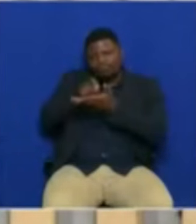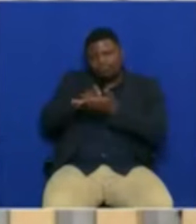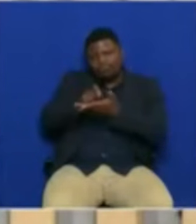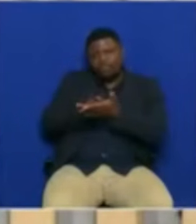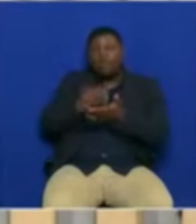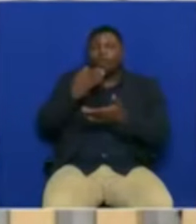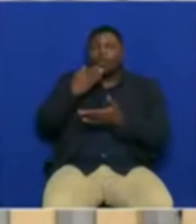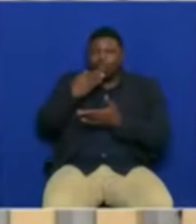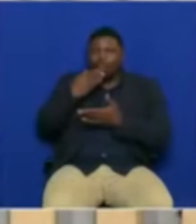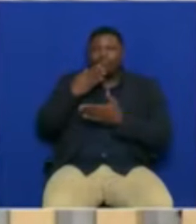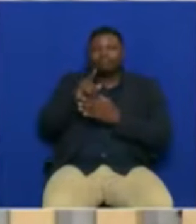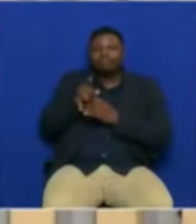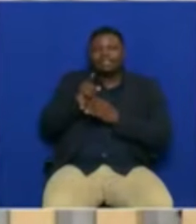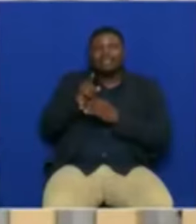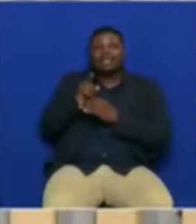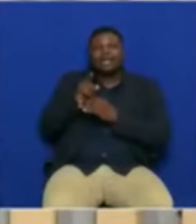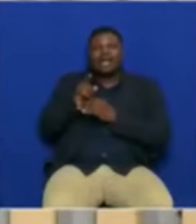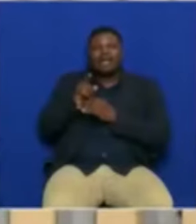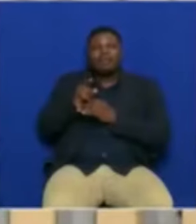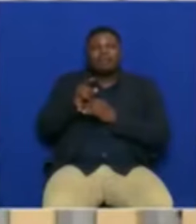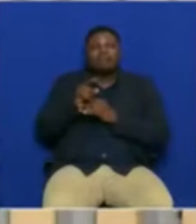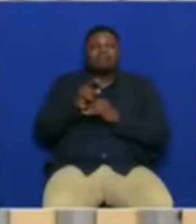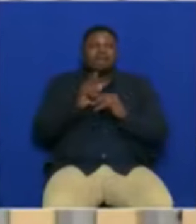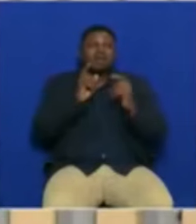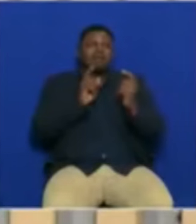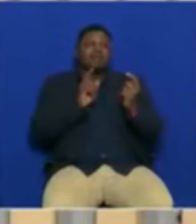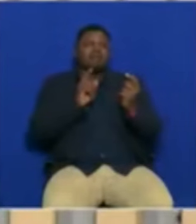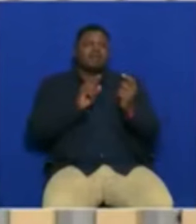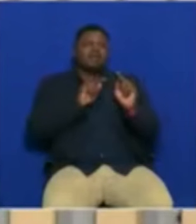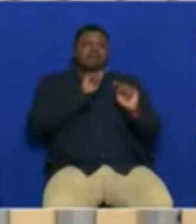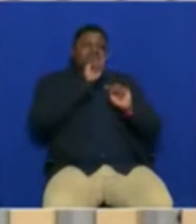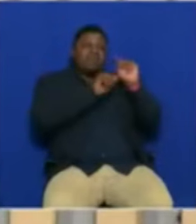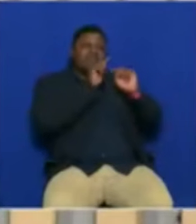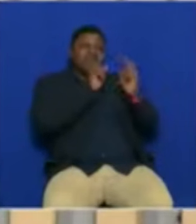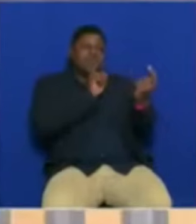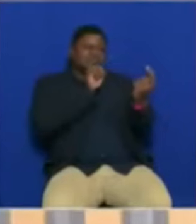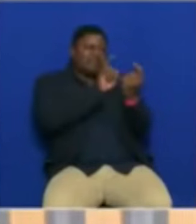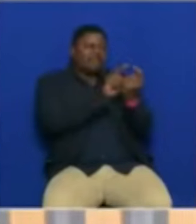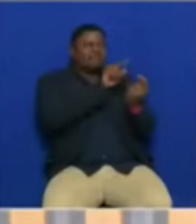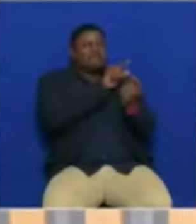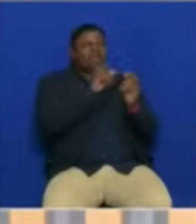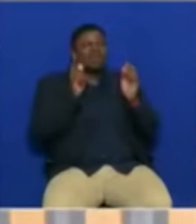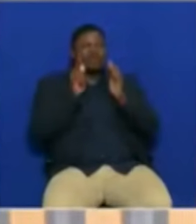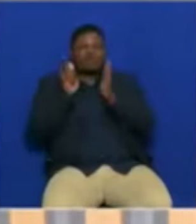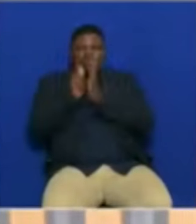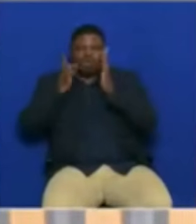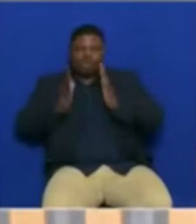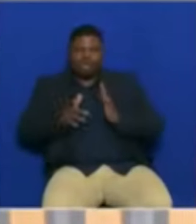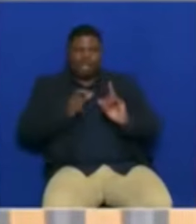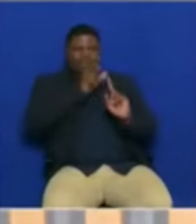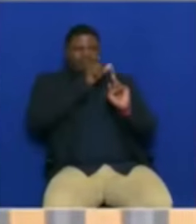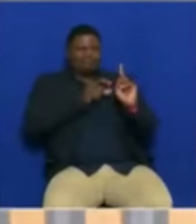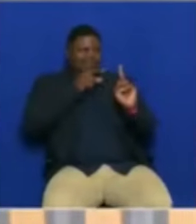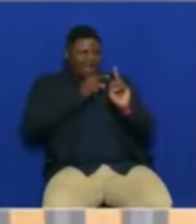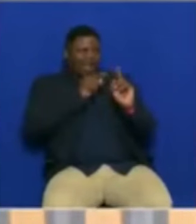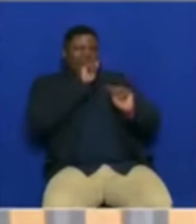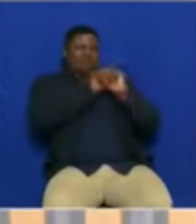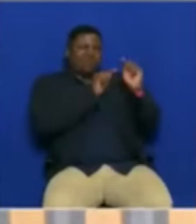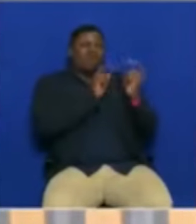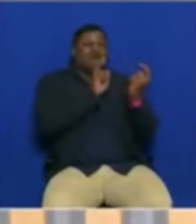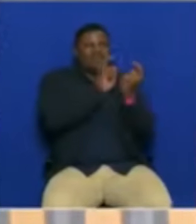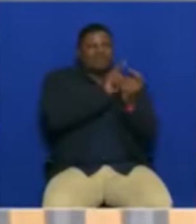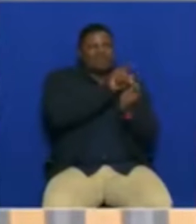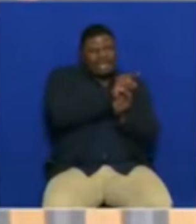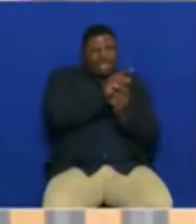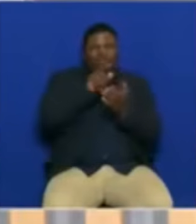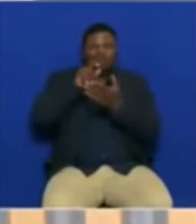Yeah, but it's your charge sheet. Acknowledged, Judge. Okay, all right. Now, I was just confirming that is it Yes. solely PRECA or you